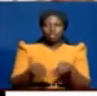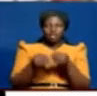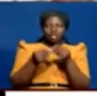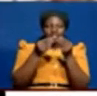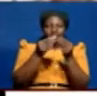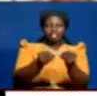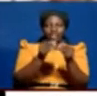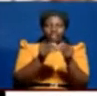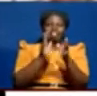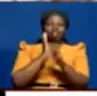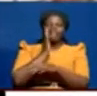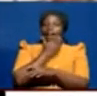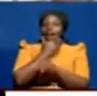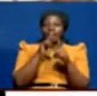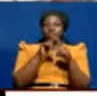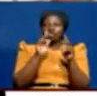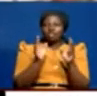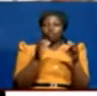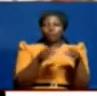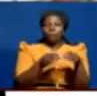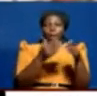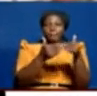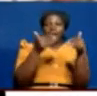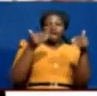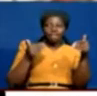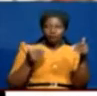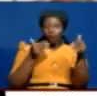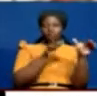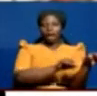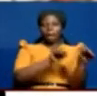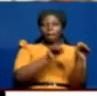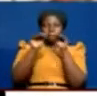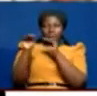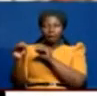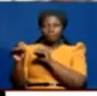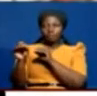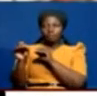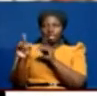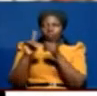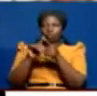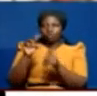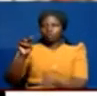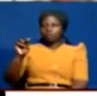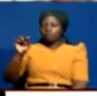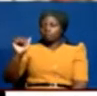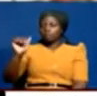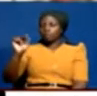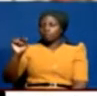unit just before their relocation to Manda.